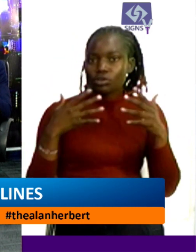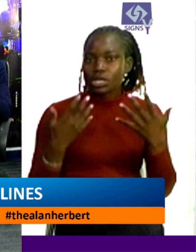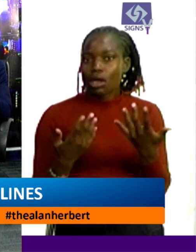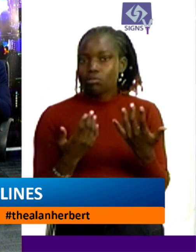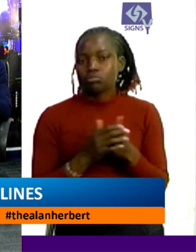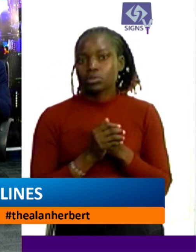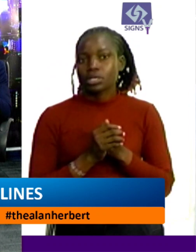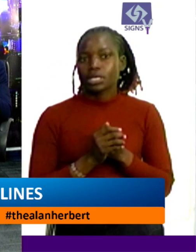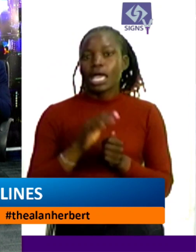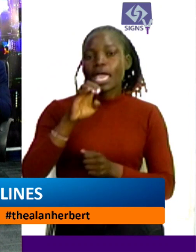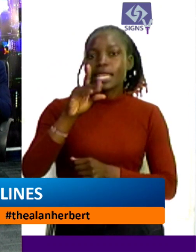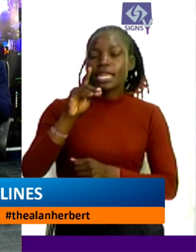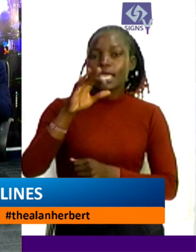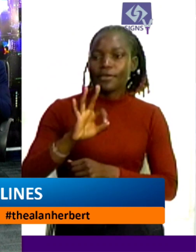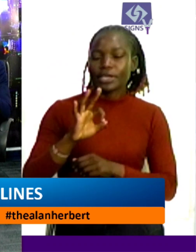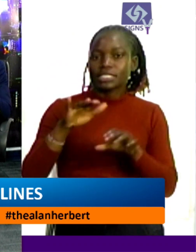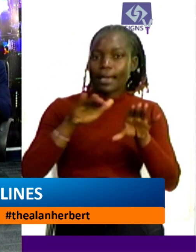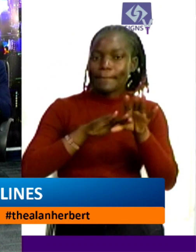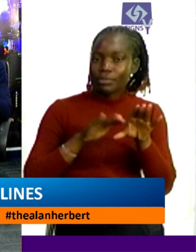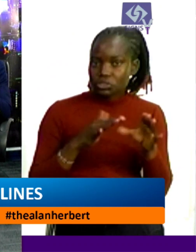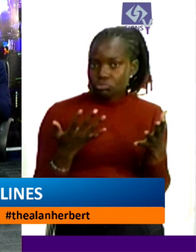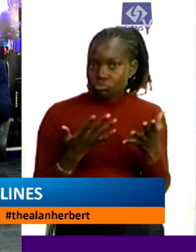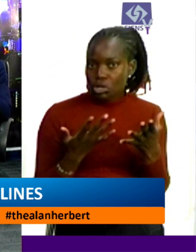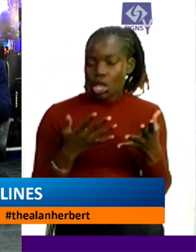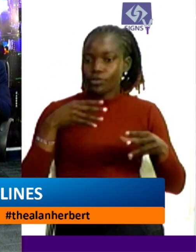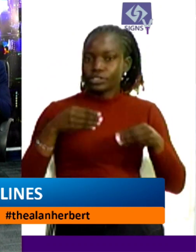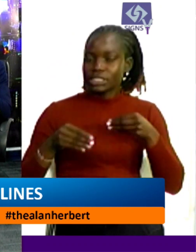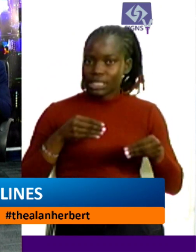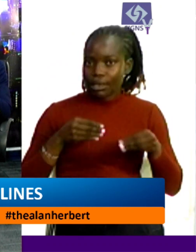come in? So ADF is a membership of disabled